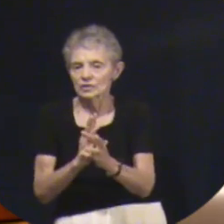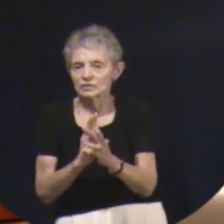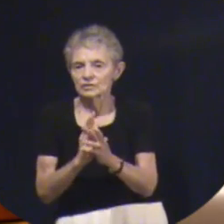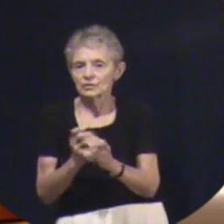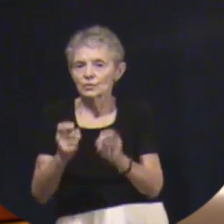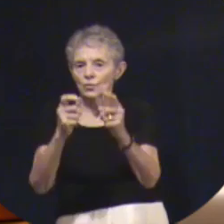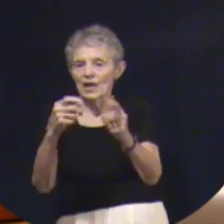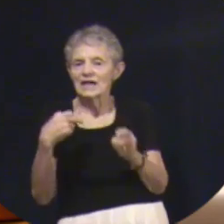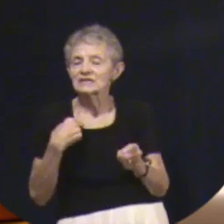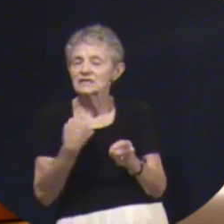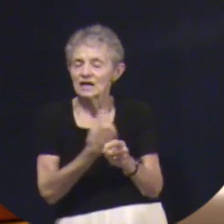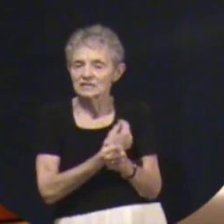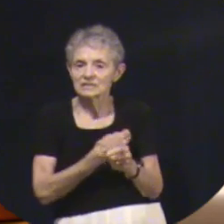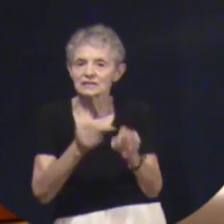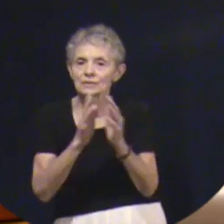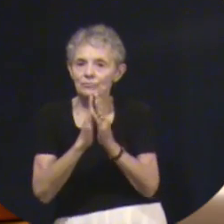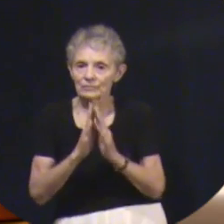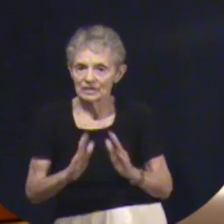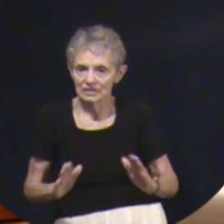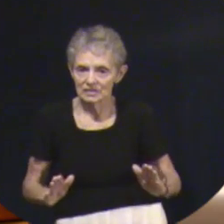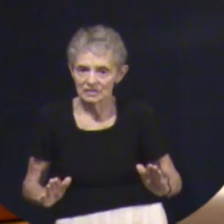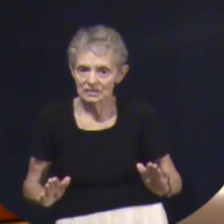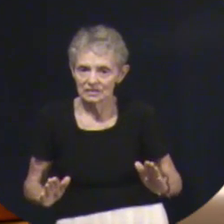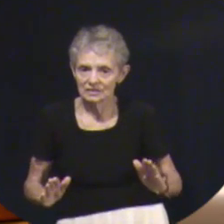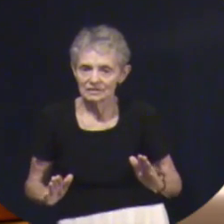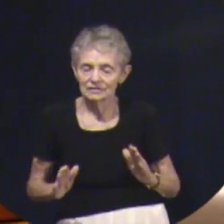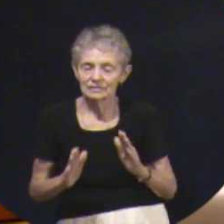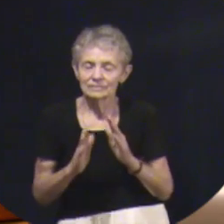world. Grant us peace.